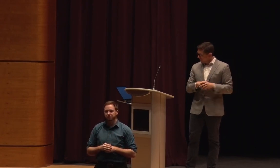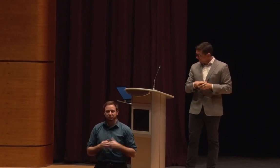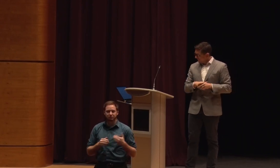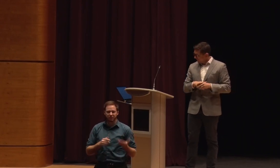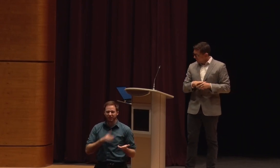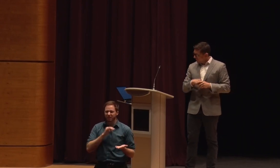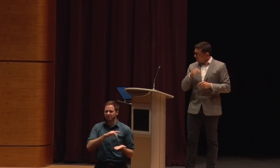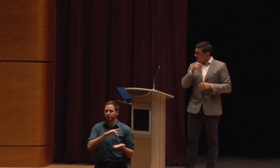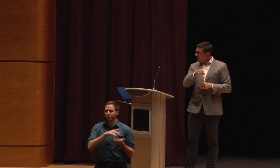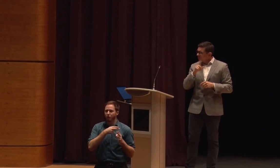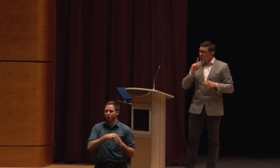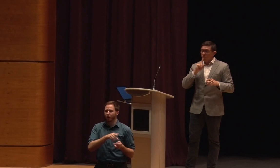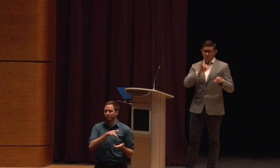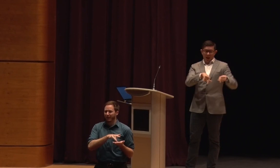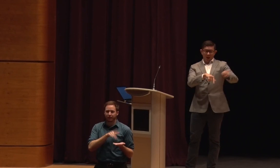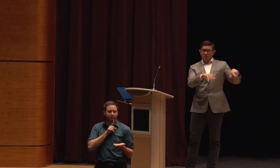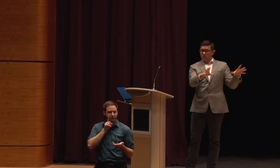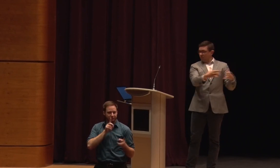themselves medically deaf.